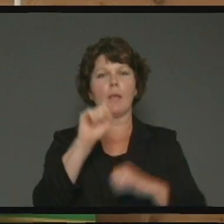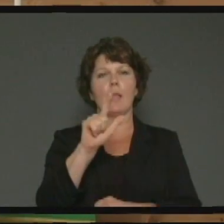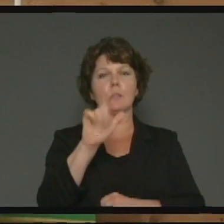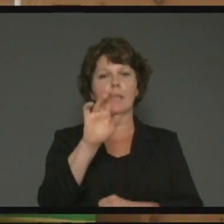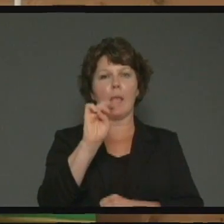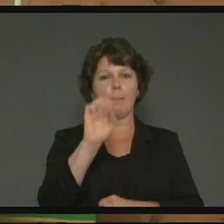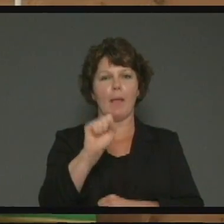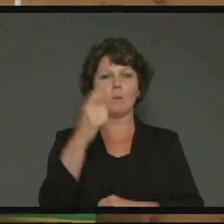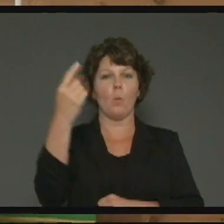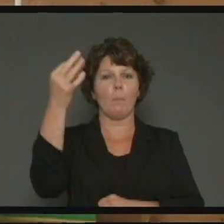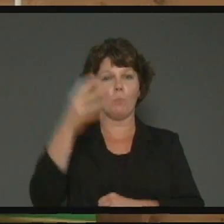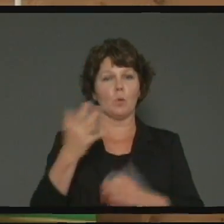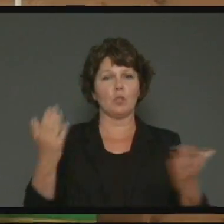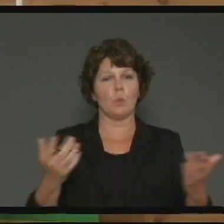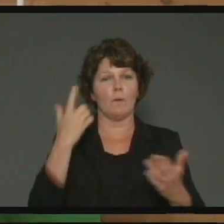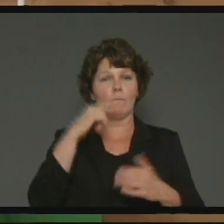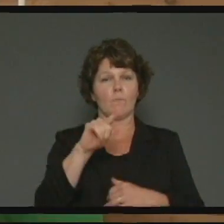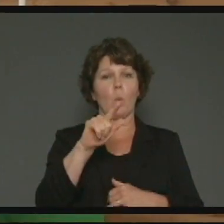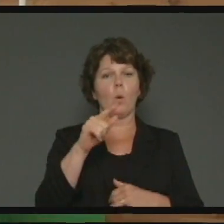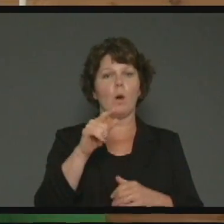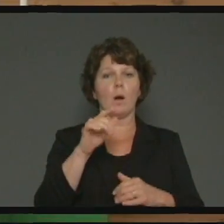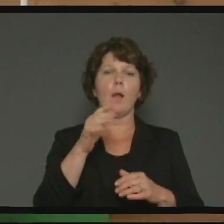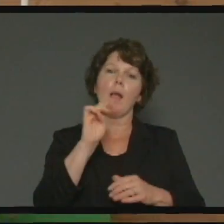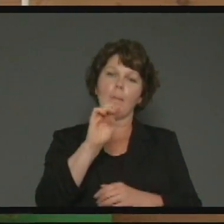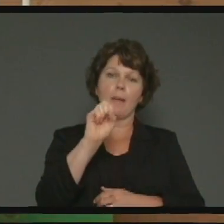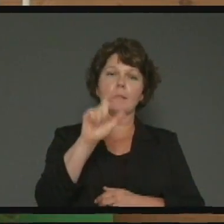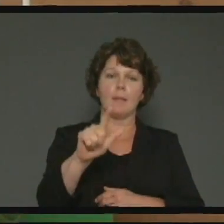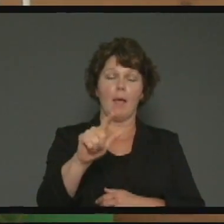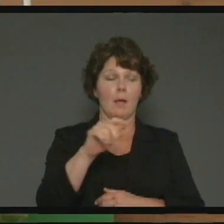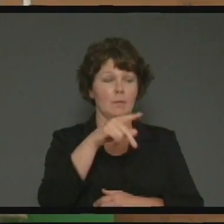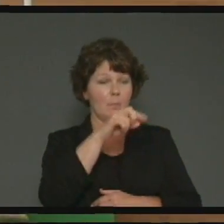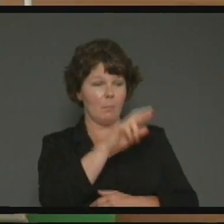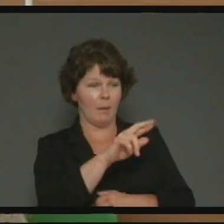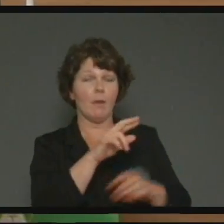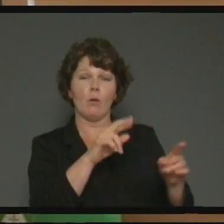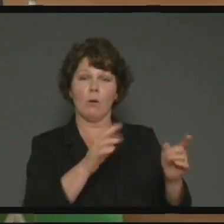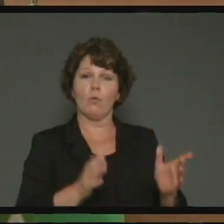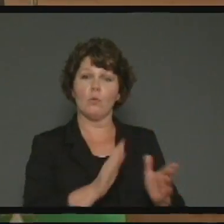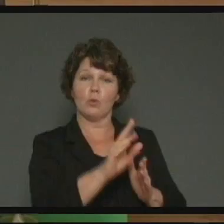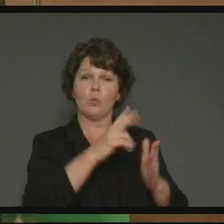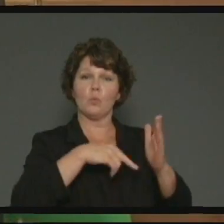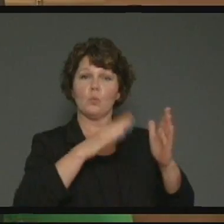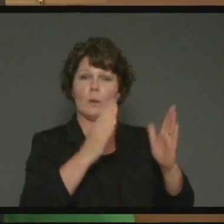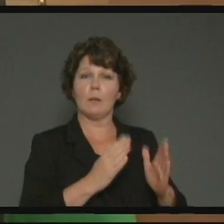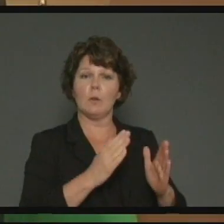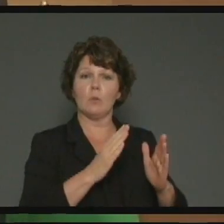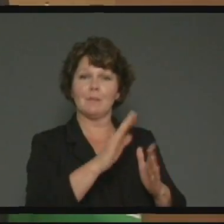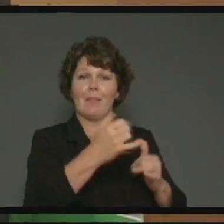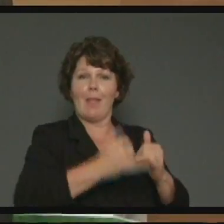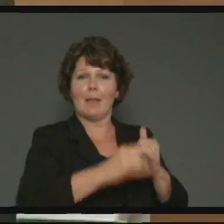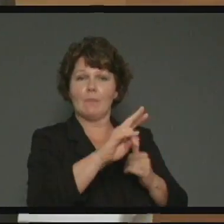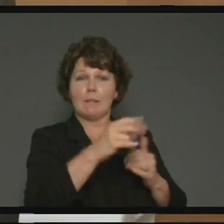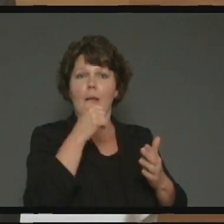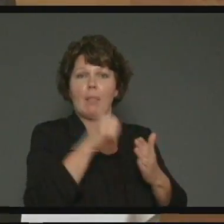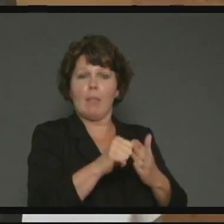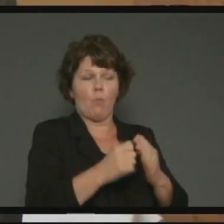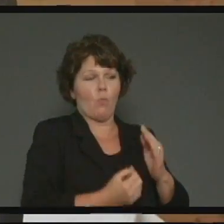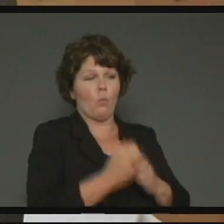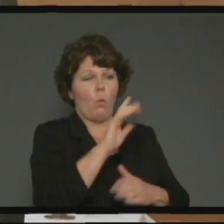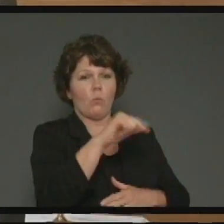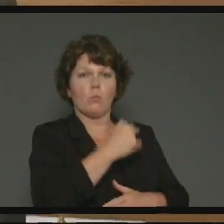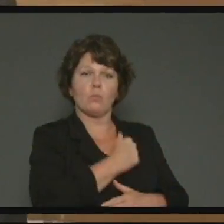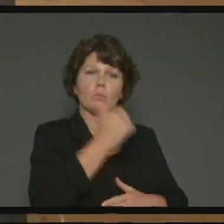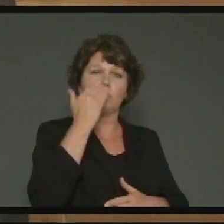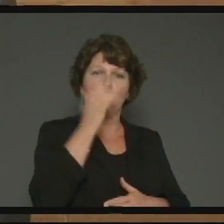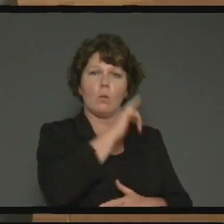and one of the preachers on Main Street Living. St. Peter urges his readers at the end of his second letter to grow in the grace and